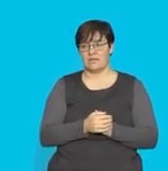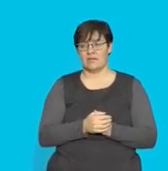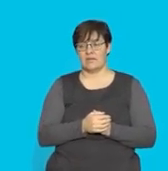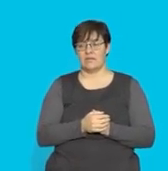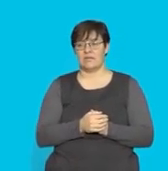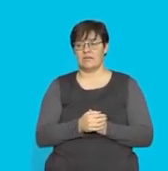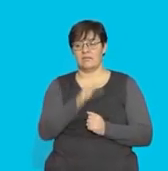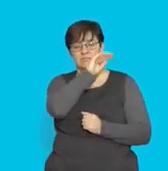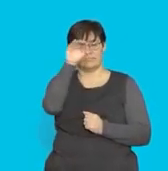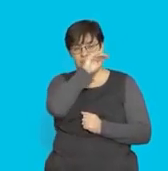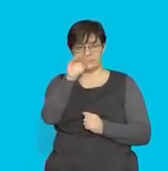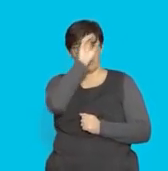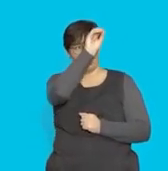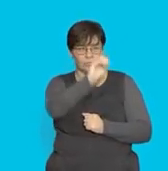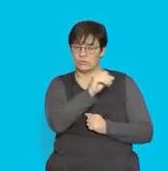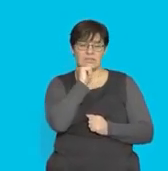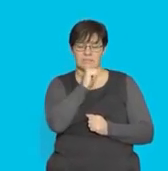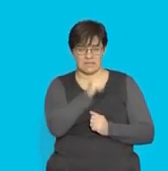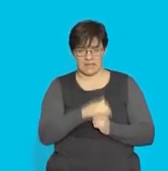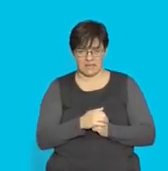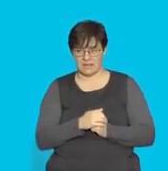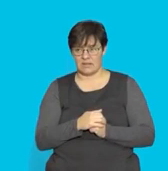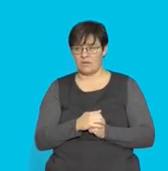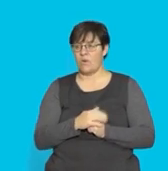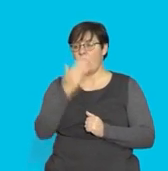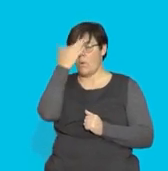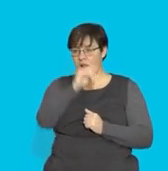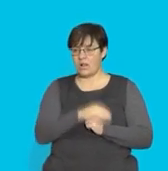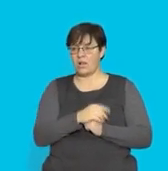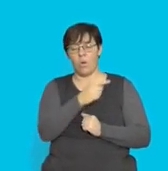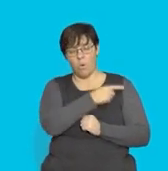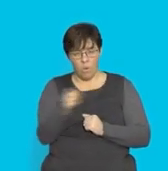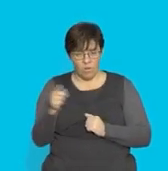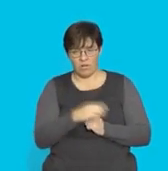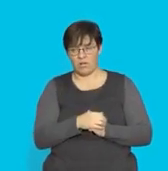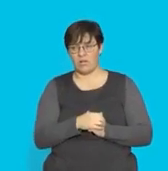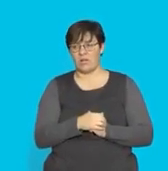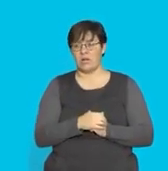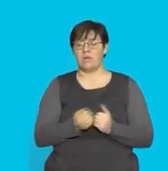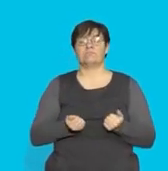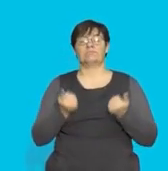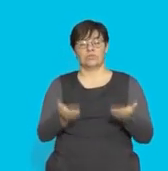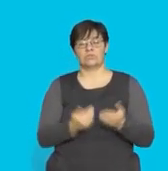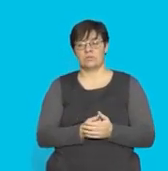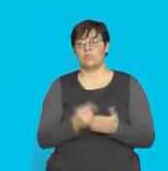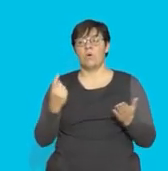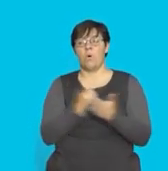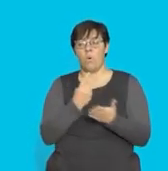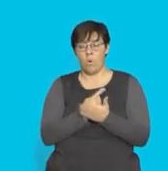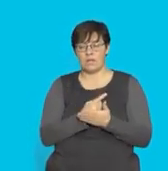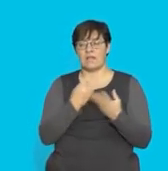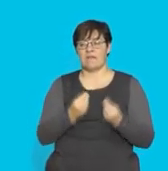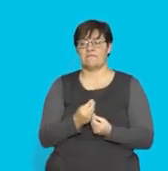diagram or a pedigree or Punnett square, guys, we know that all of these individuals that are produced